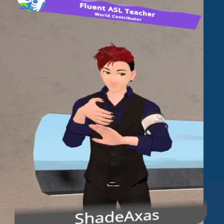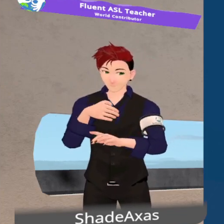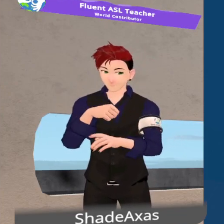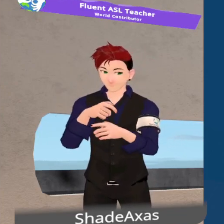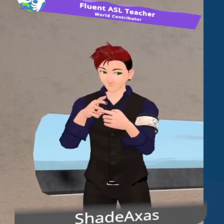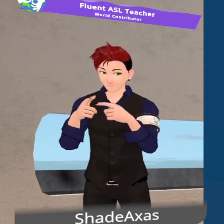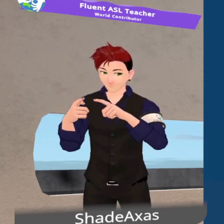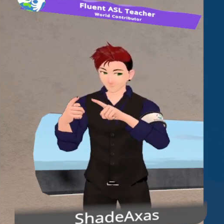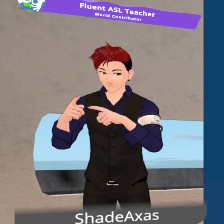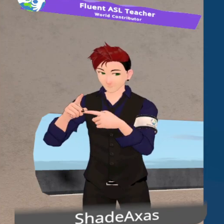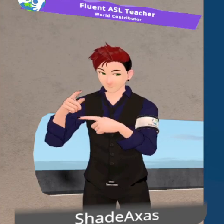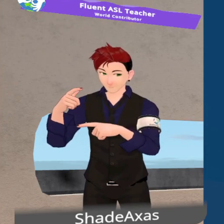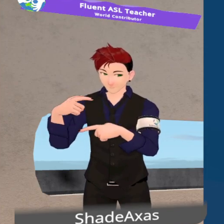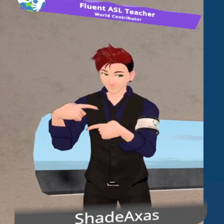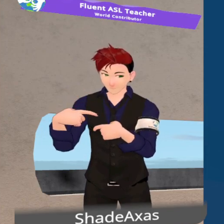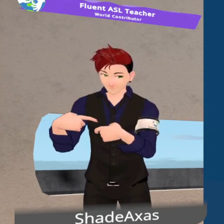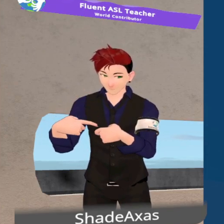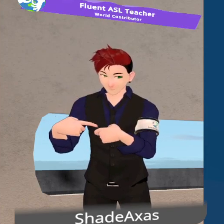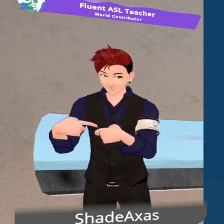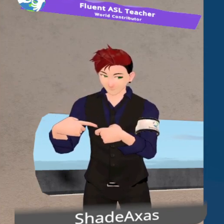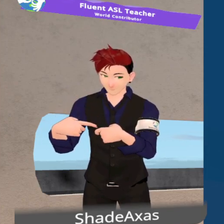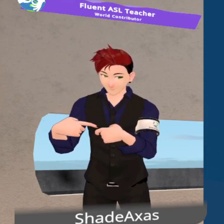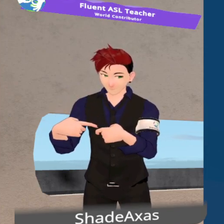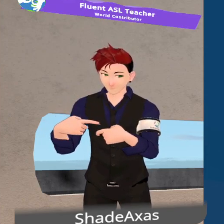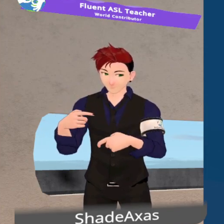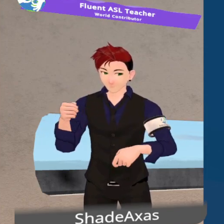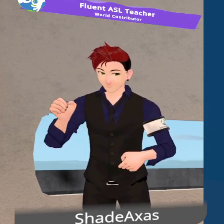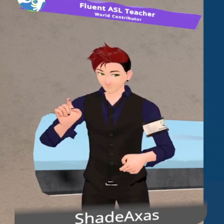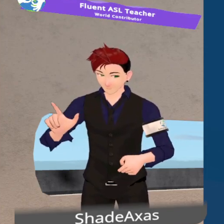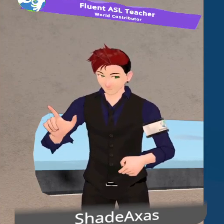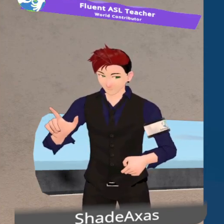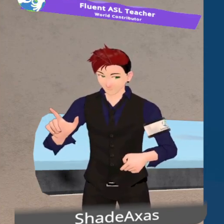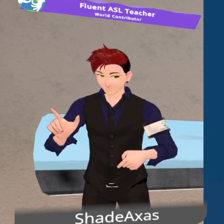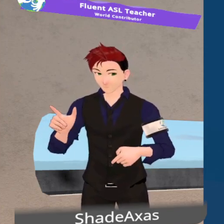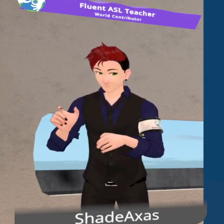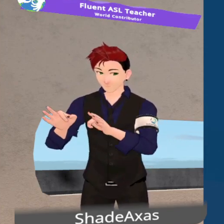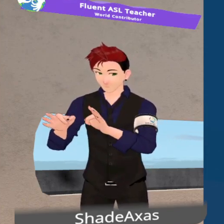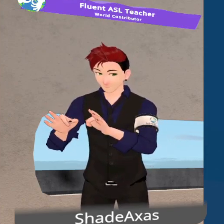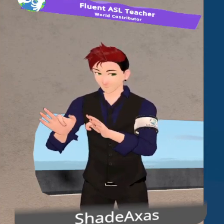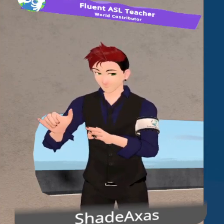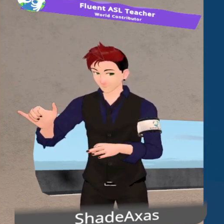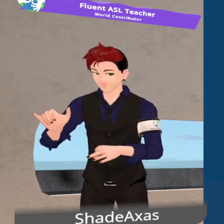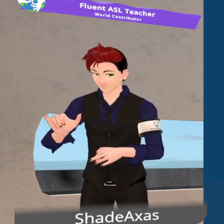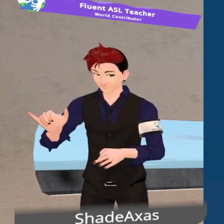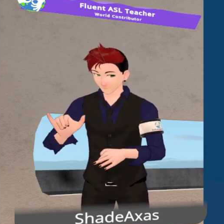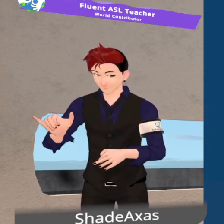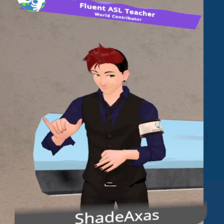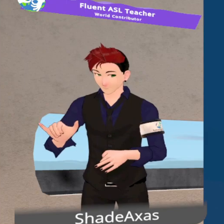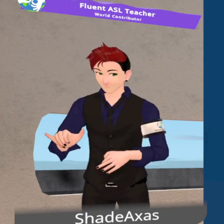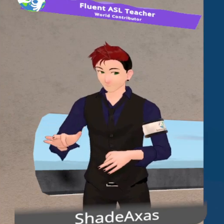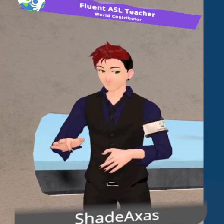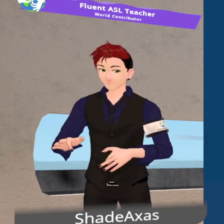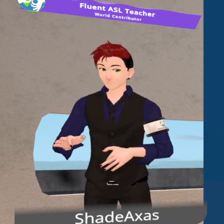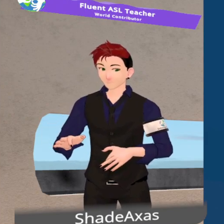Spanish. Is ASL interpreting somewhat along the lines of that?